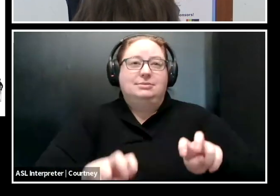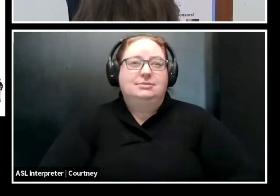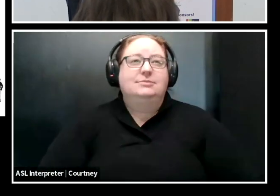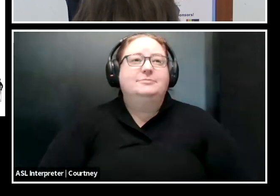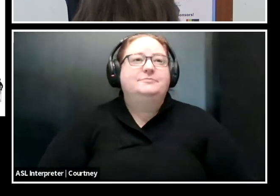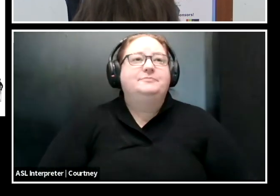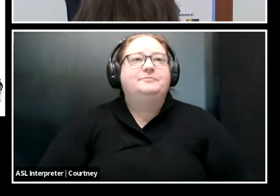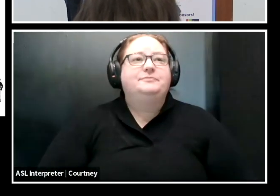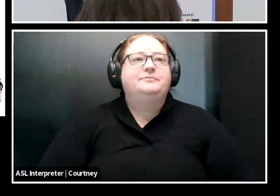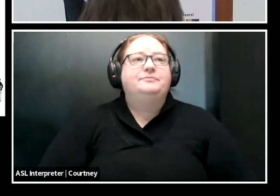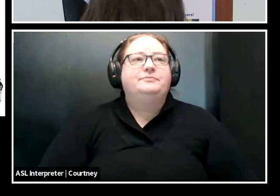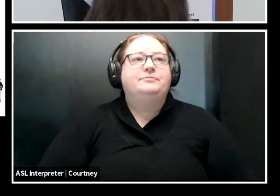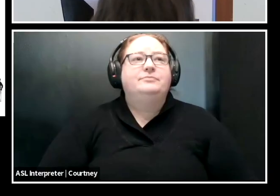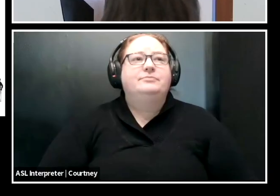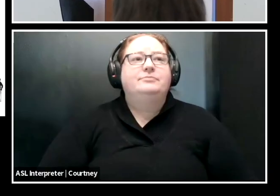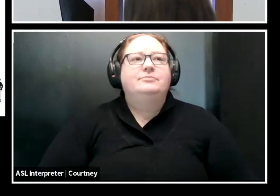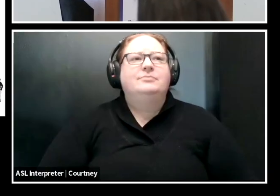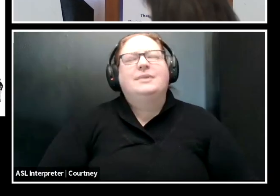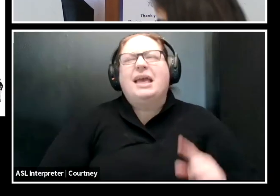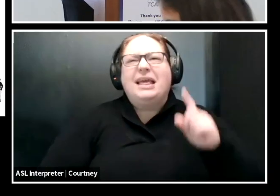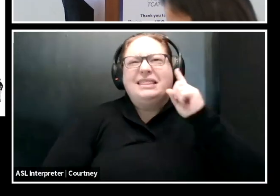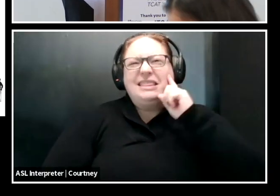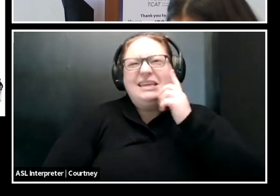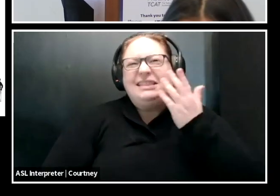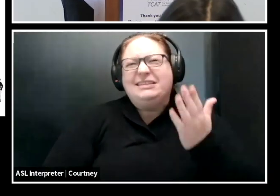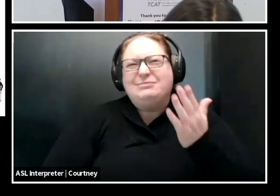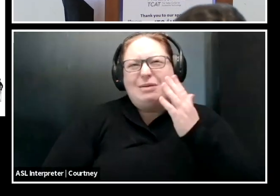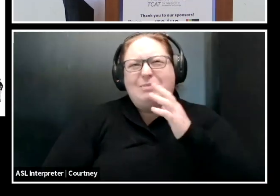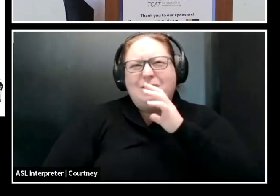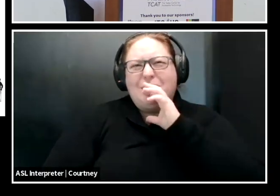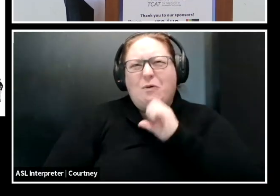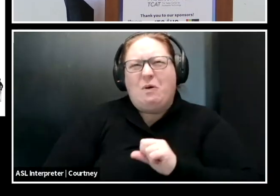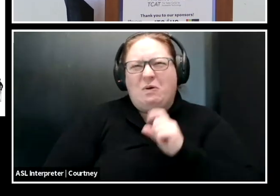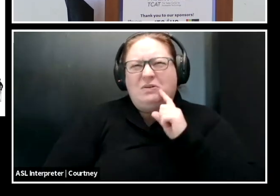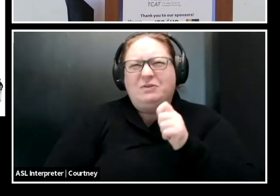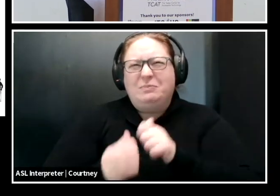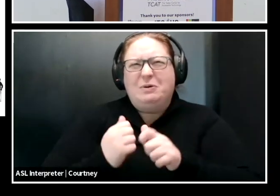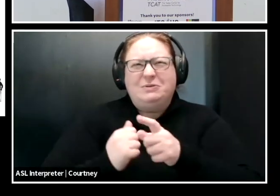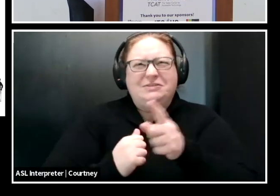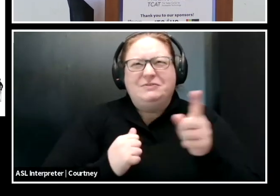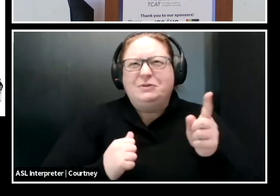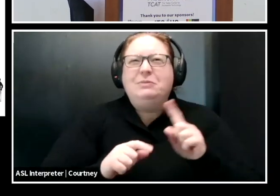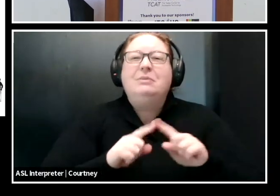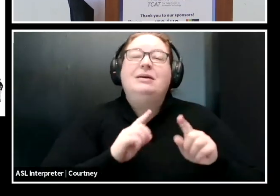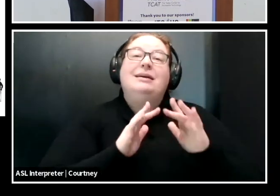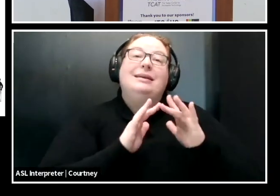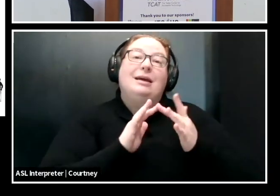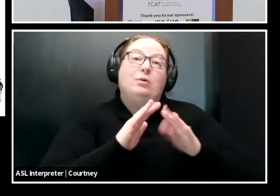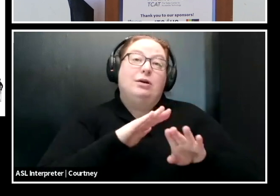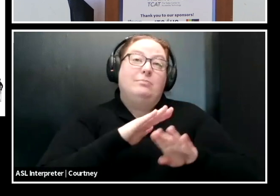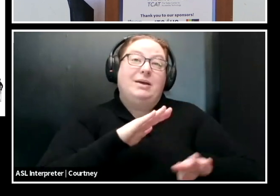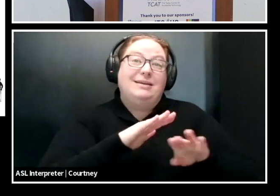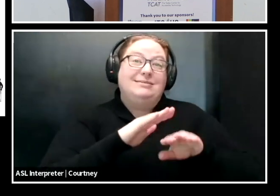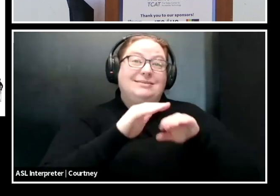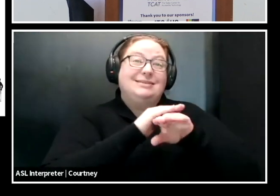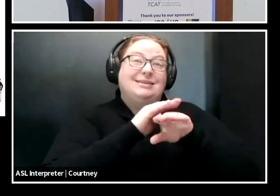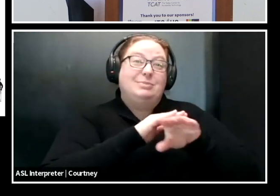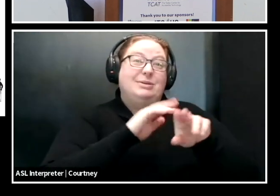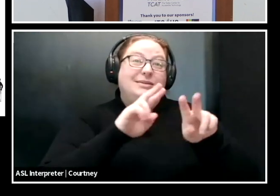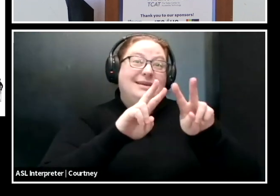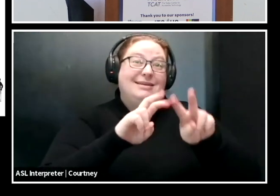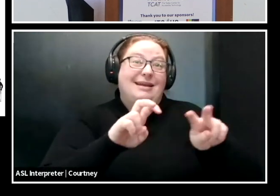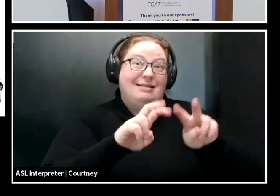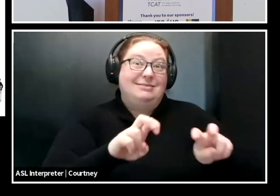So I think this is probably old news for most in the room, but what network-based accessibility analysis enables,